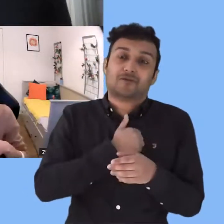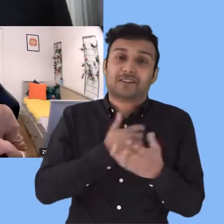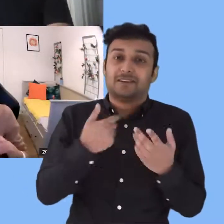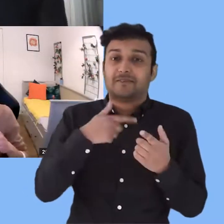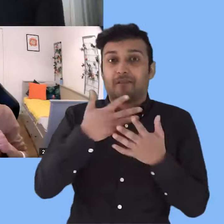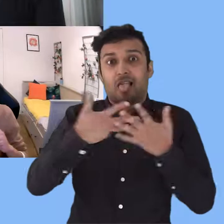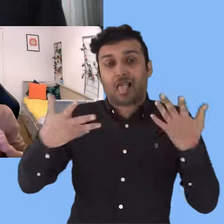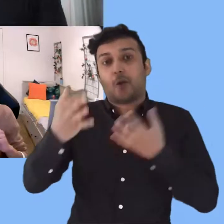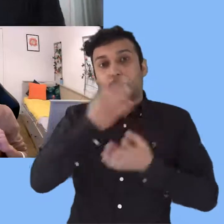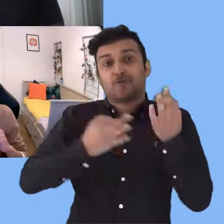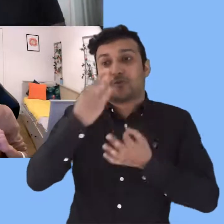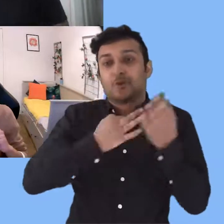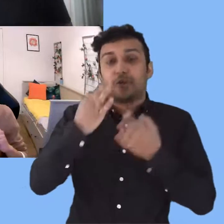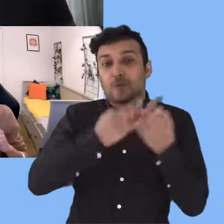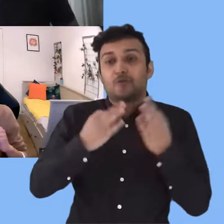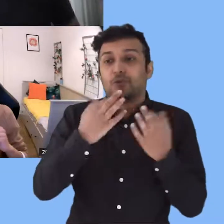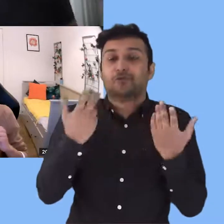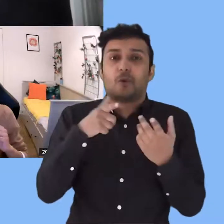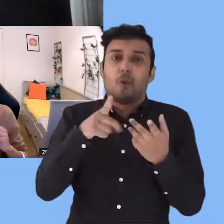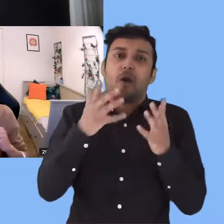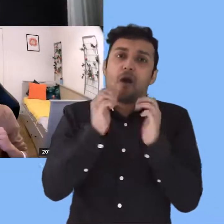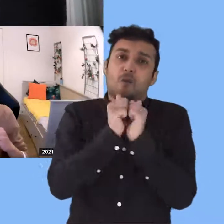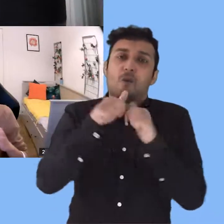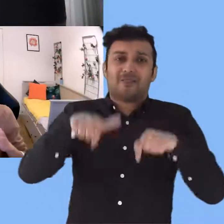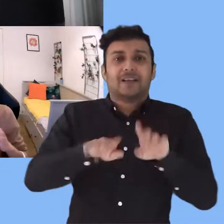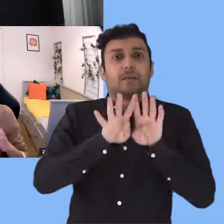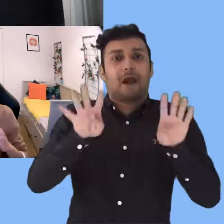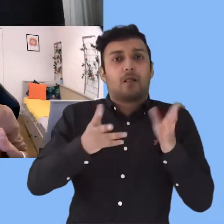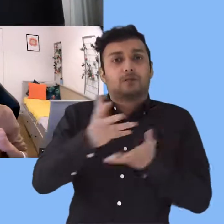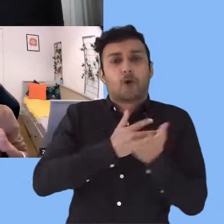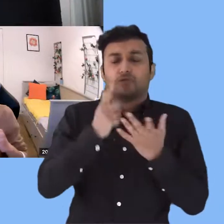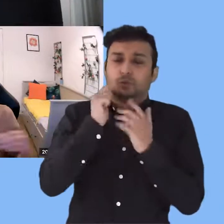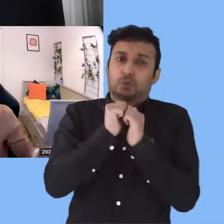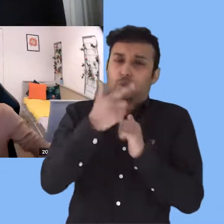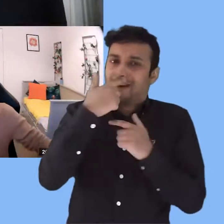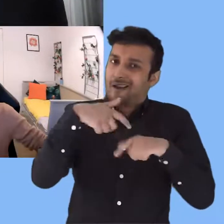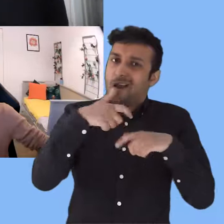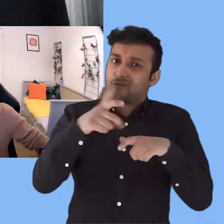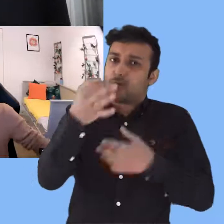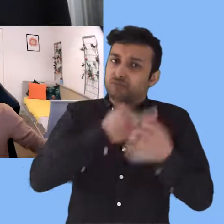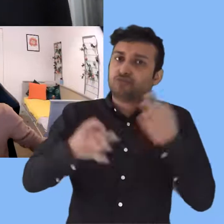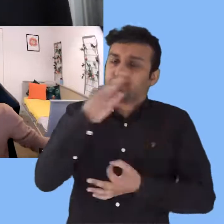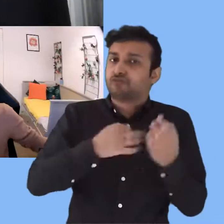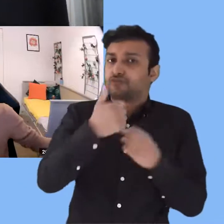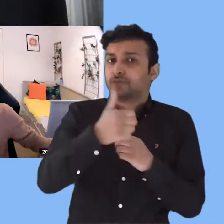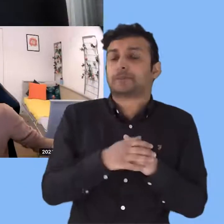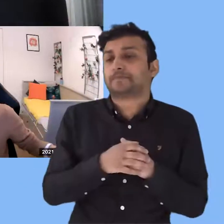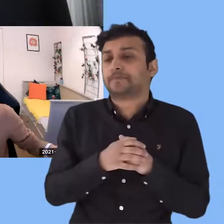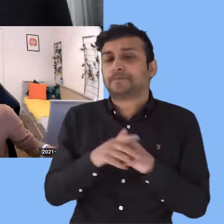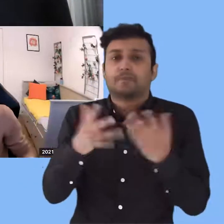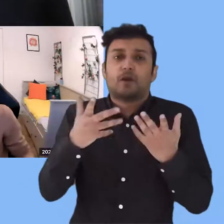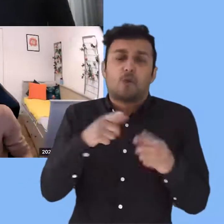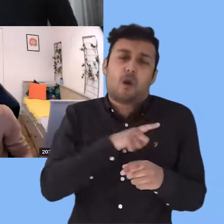discussion. Of course, definitely. And I wanted to kind of bring us all back together, as there's been so much things that